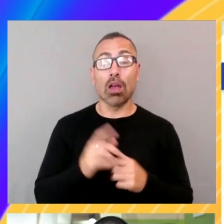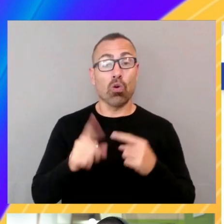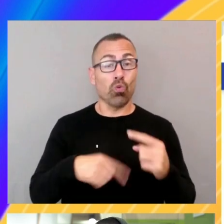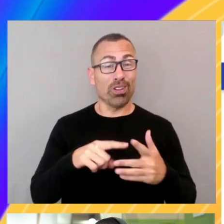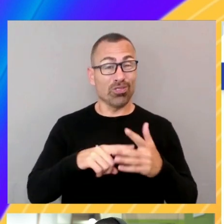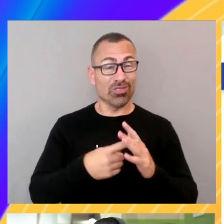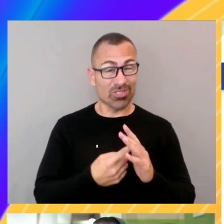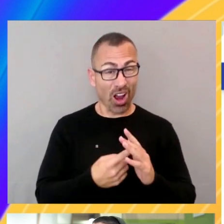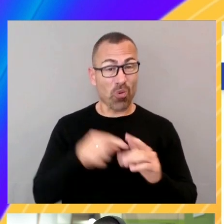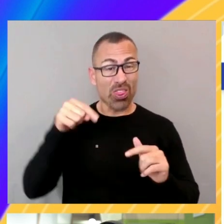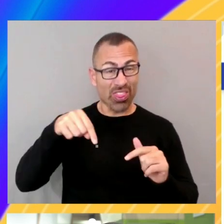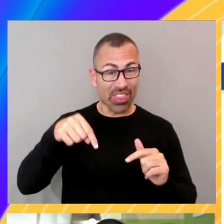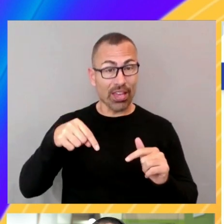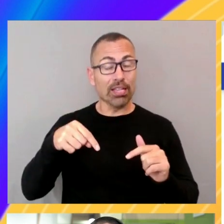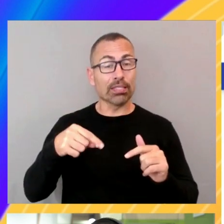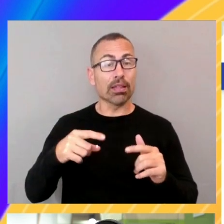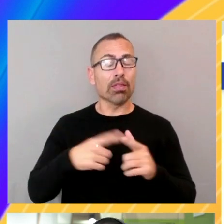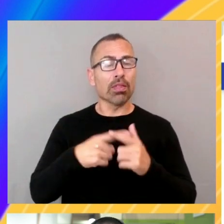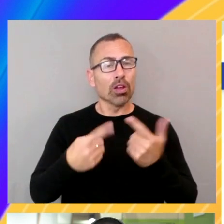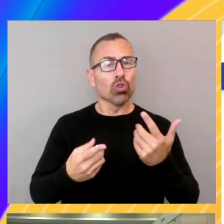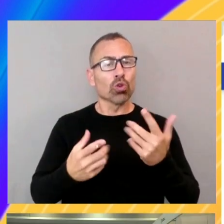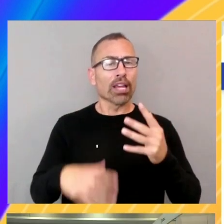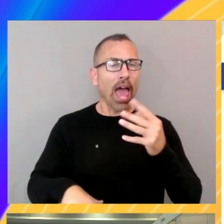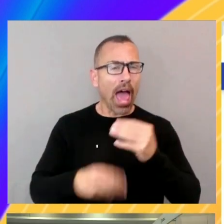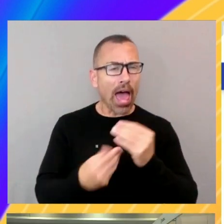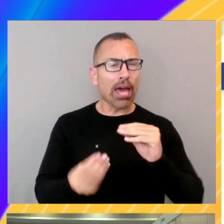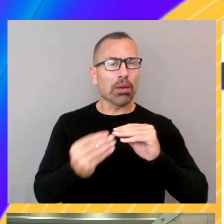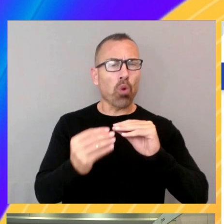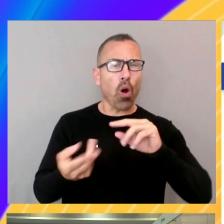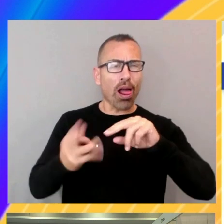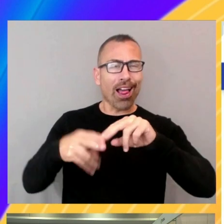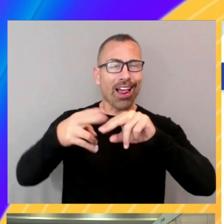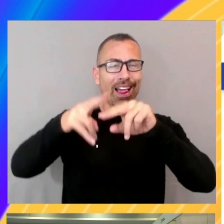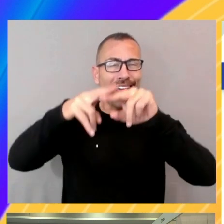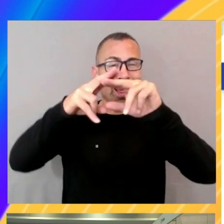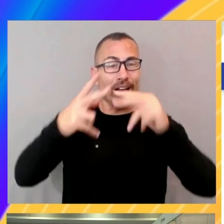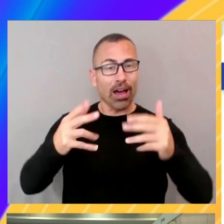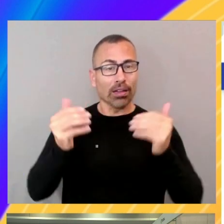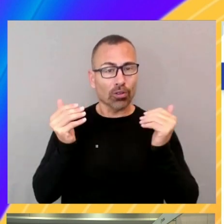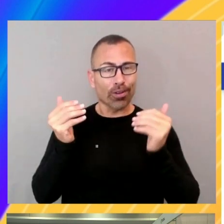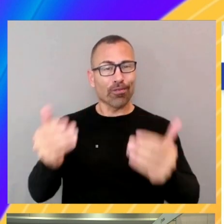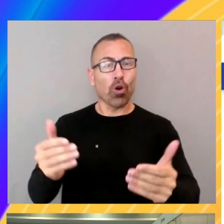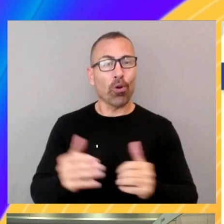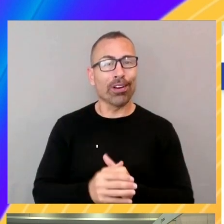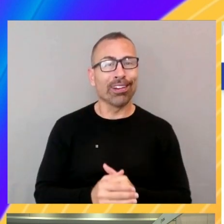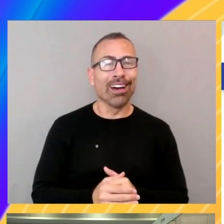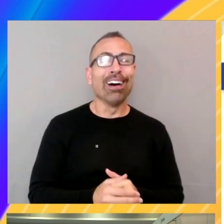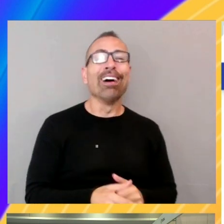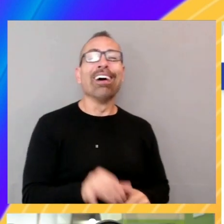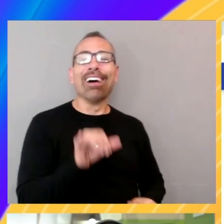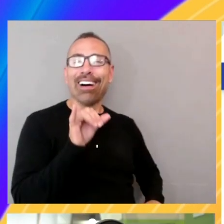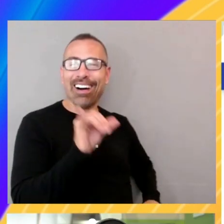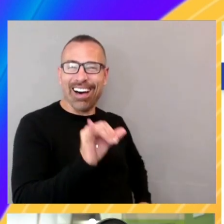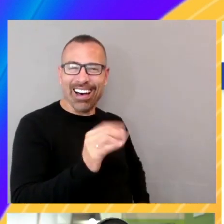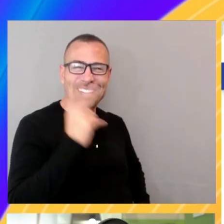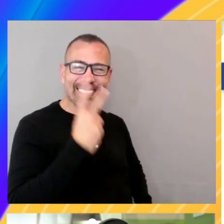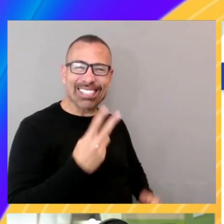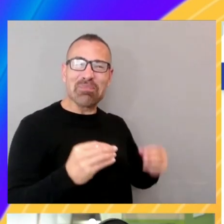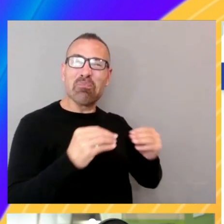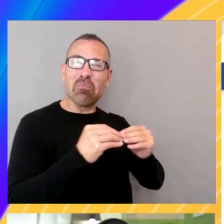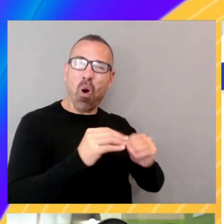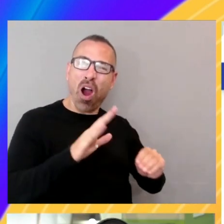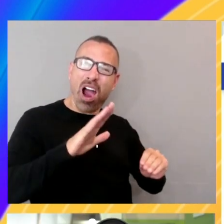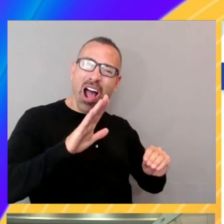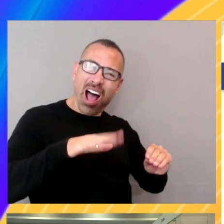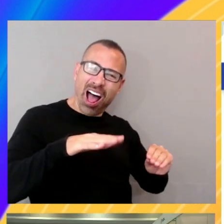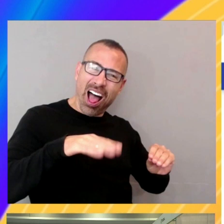Gaining more acceleration. I see Right. what you did there. Okay. Yeah, we want to keep things moving for you. But yeah, so